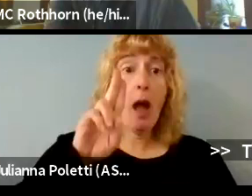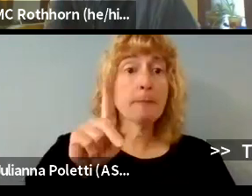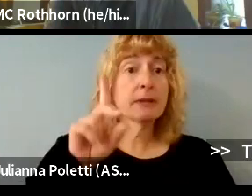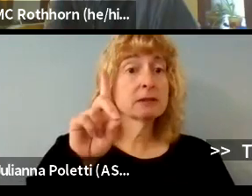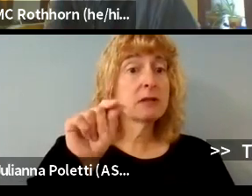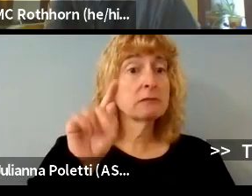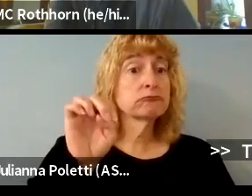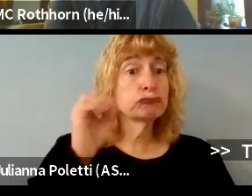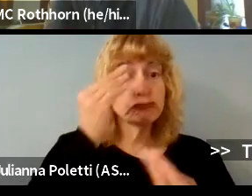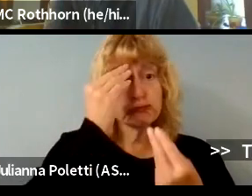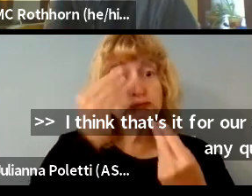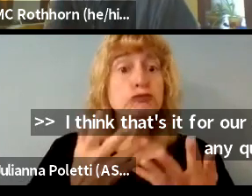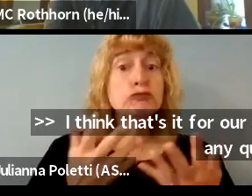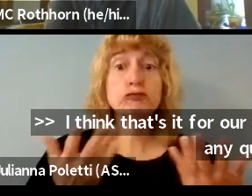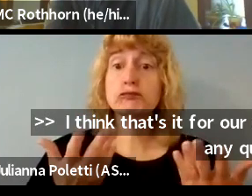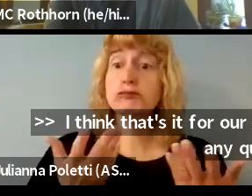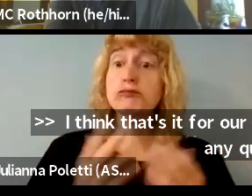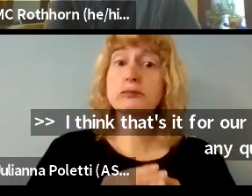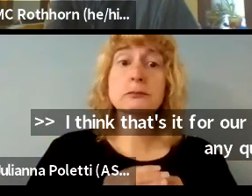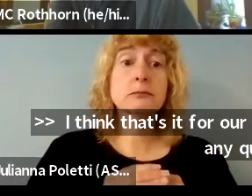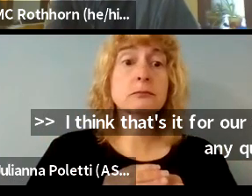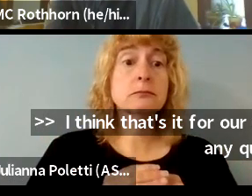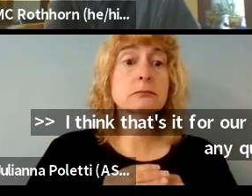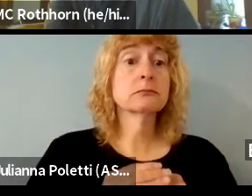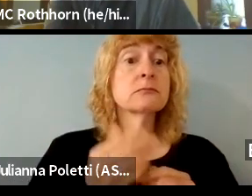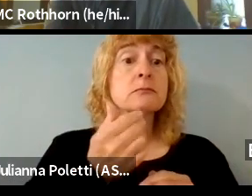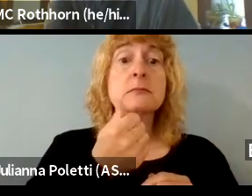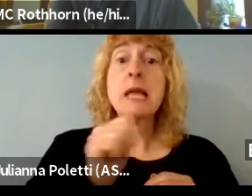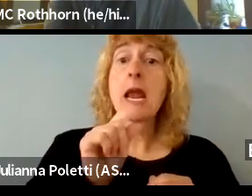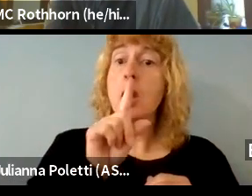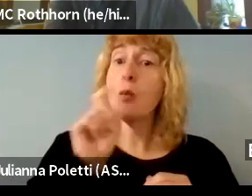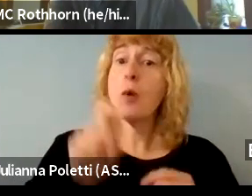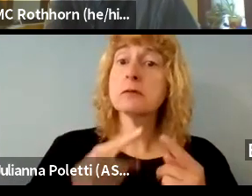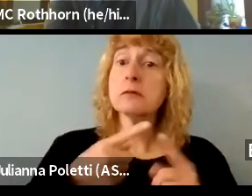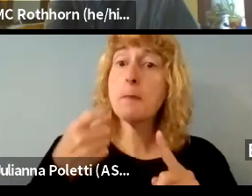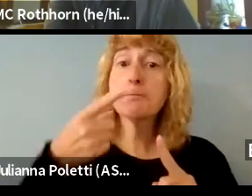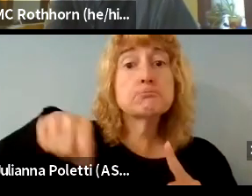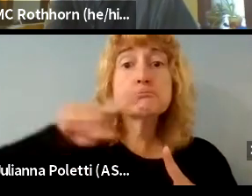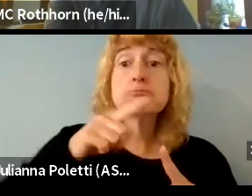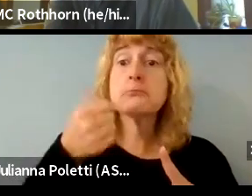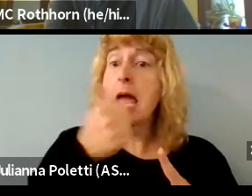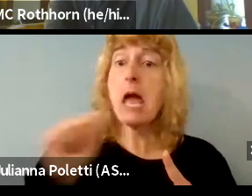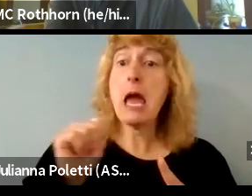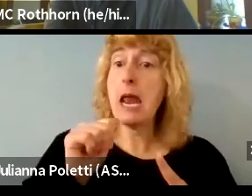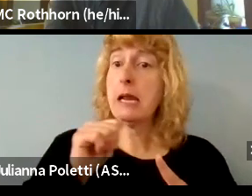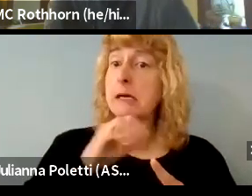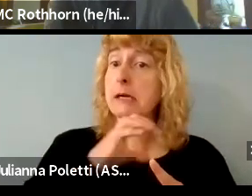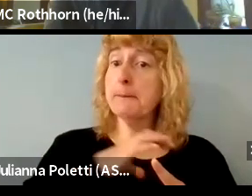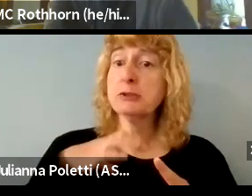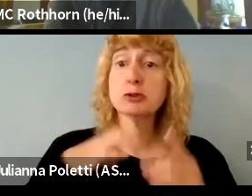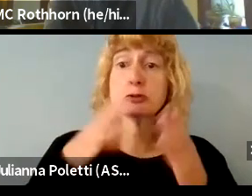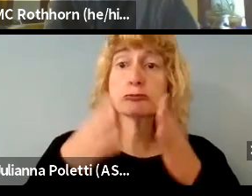Okay, are there any questions from any of the commissioners?